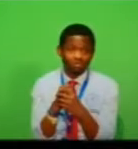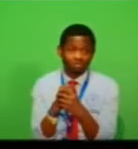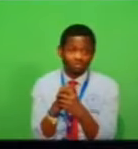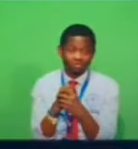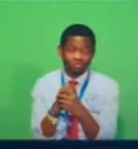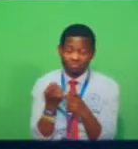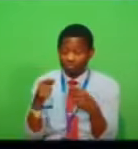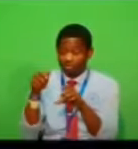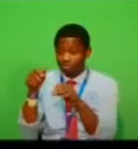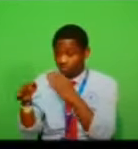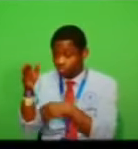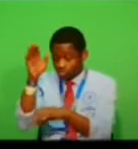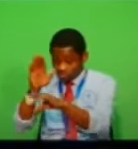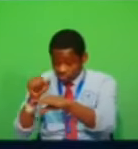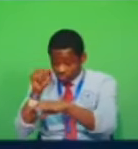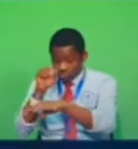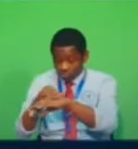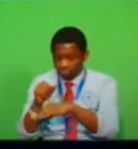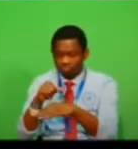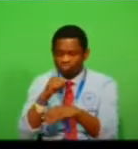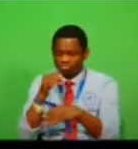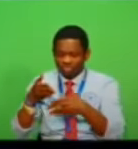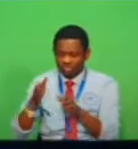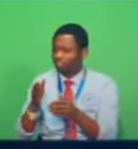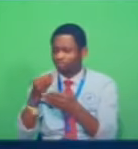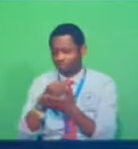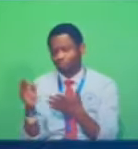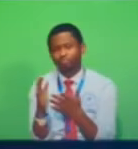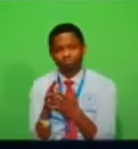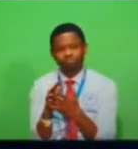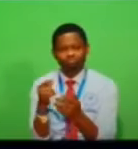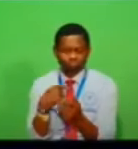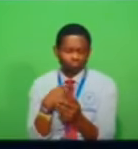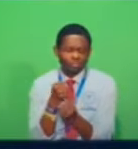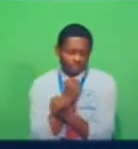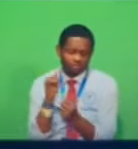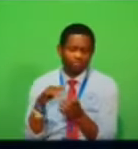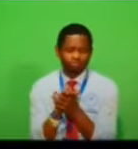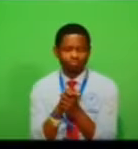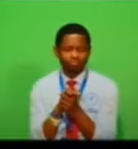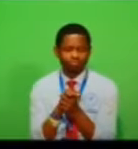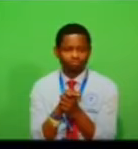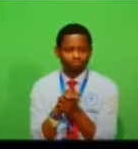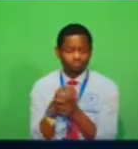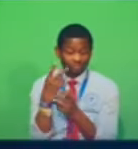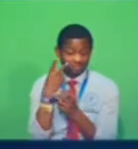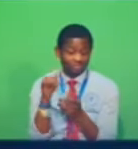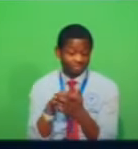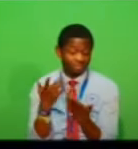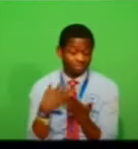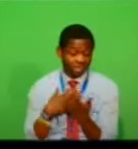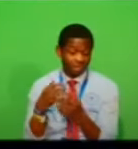God calls you, he won't leave you, he won't fail you. And I love that. And for me, I see that I've been a product